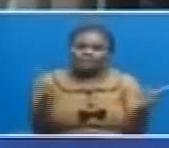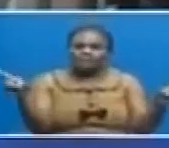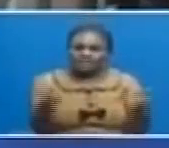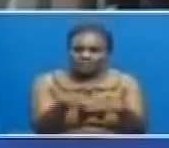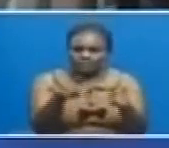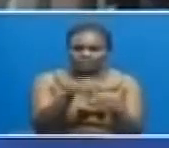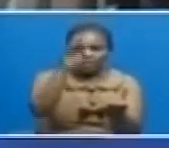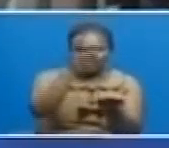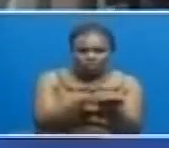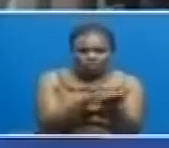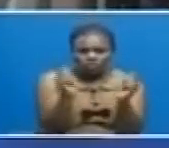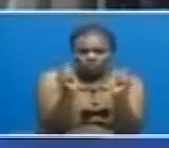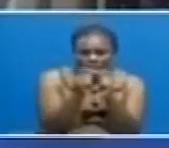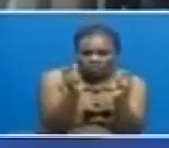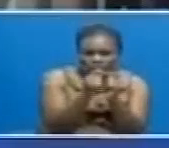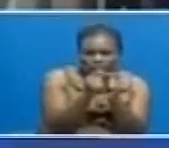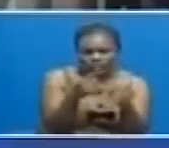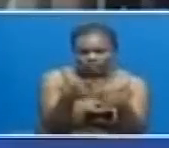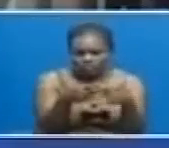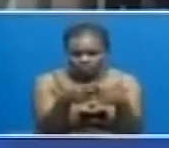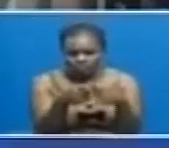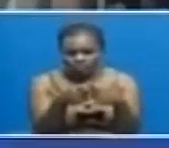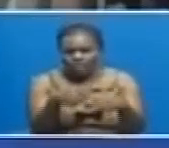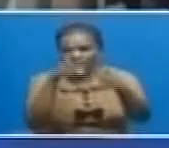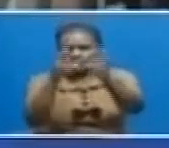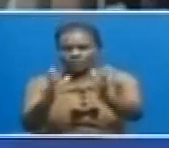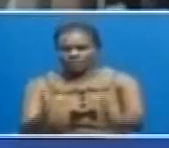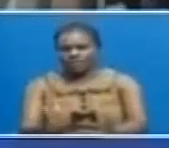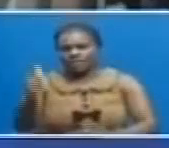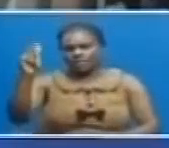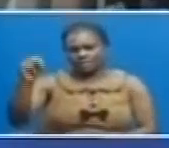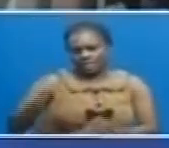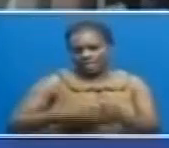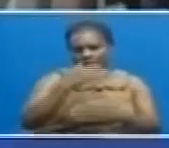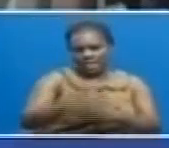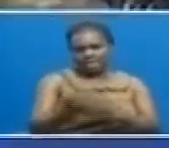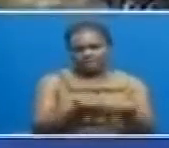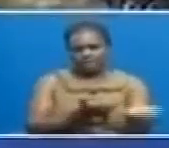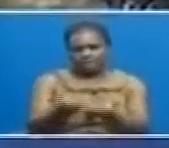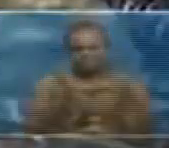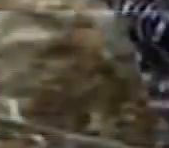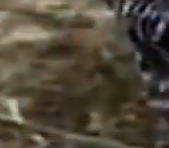as reduce attack by weevils and rodents. Philip Kitang for The Next Frontier.